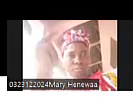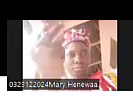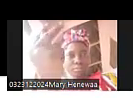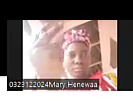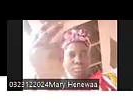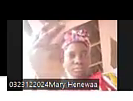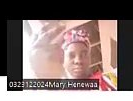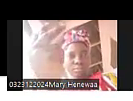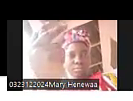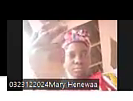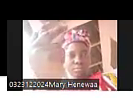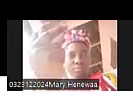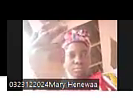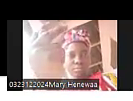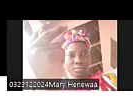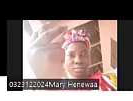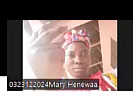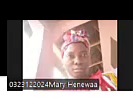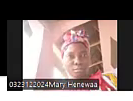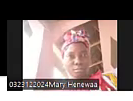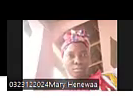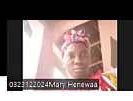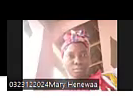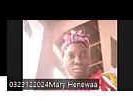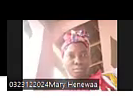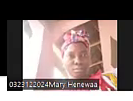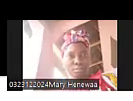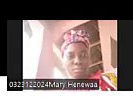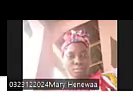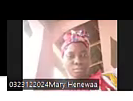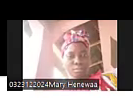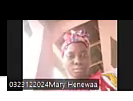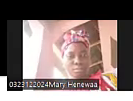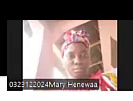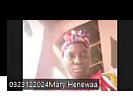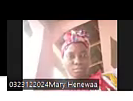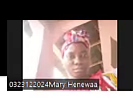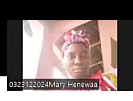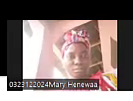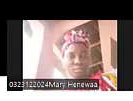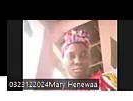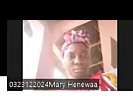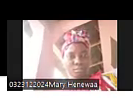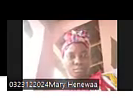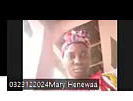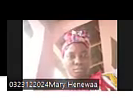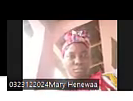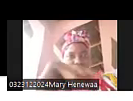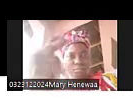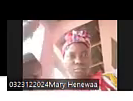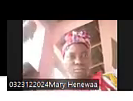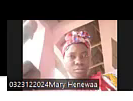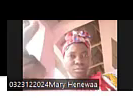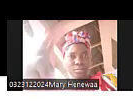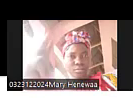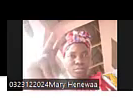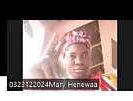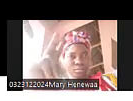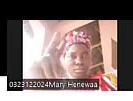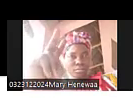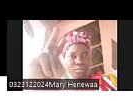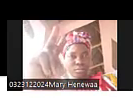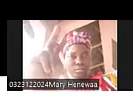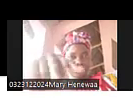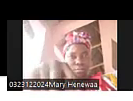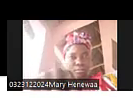is K, but it's facing down this time. This one too, you don't need a palm orientation facing forward. It